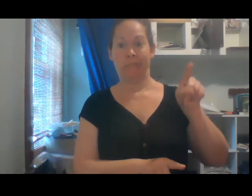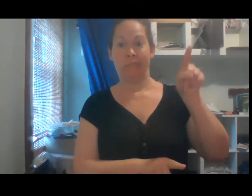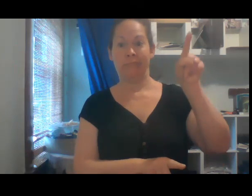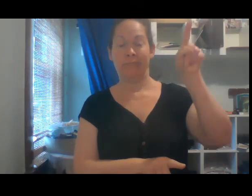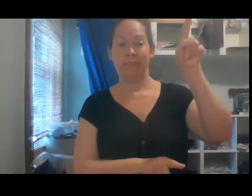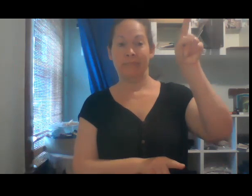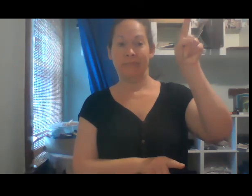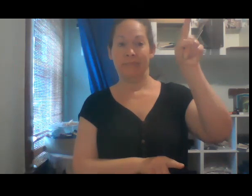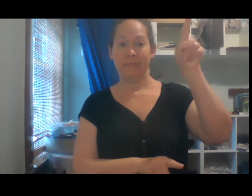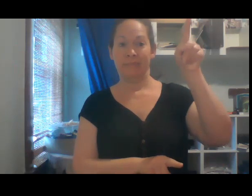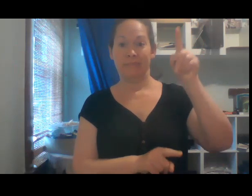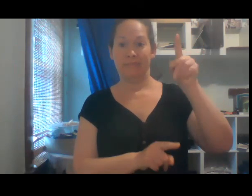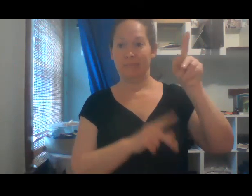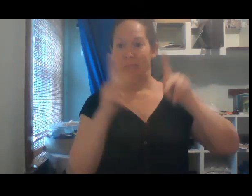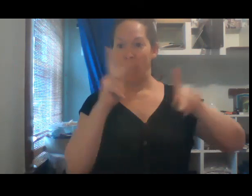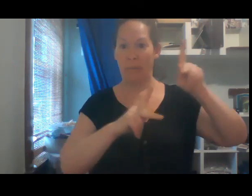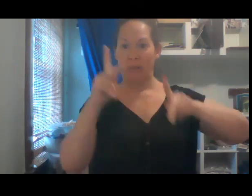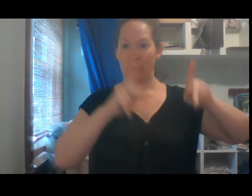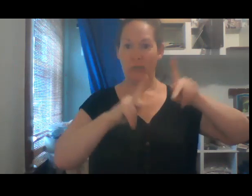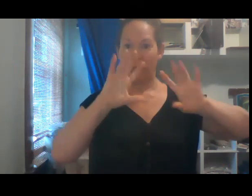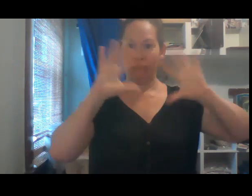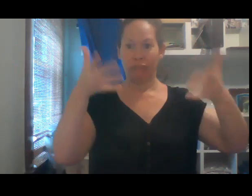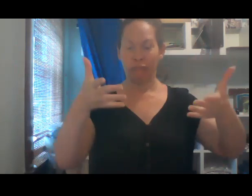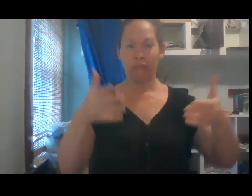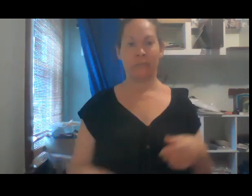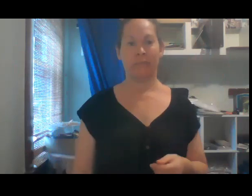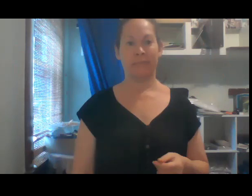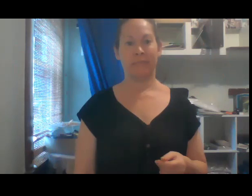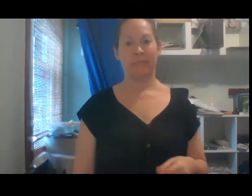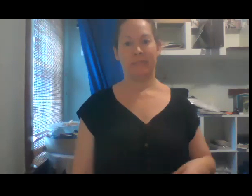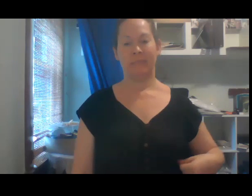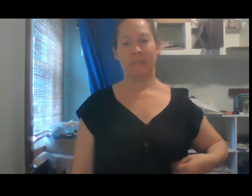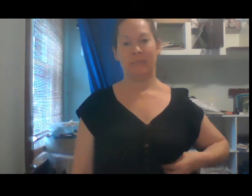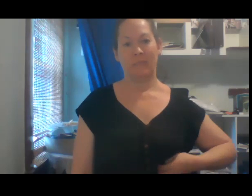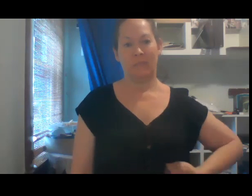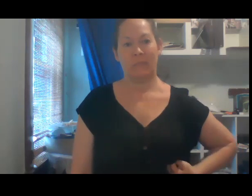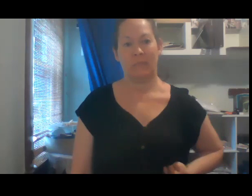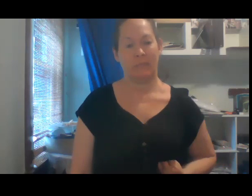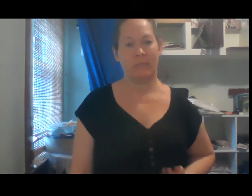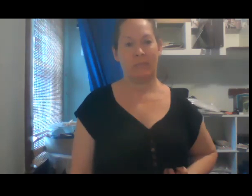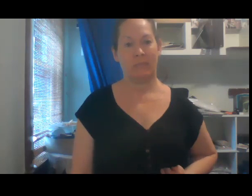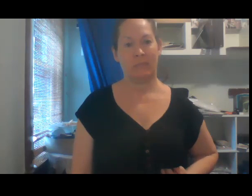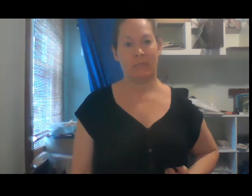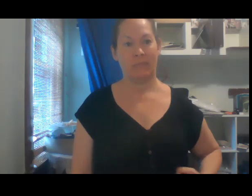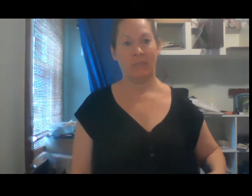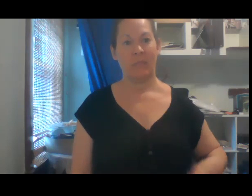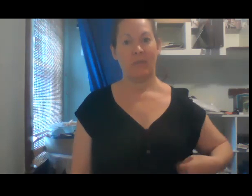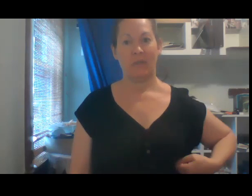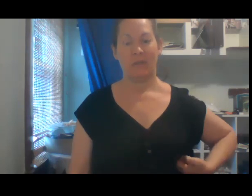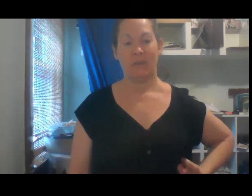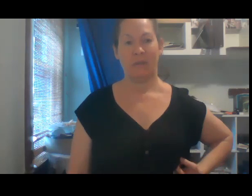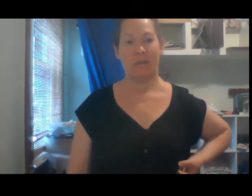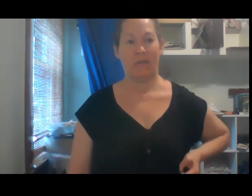Some population, which will be a function of time. This blue line is